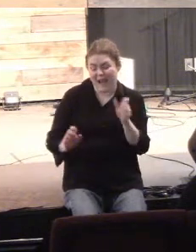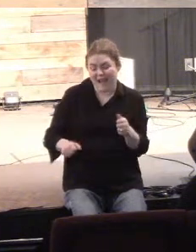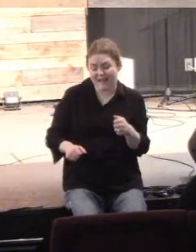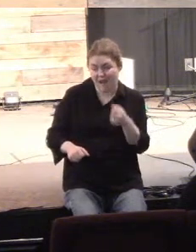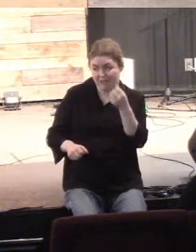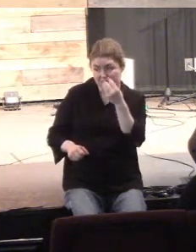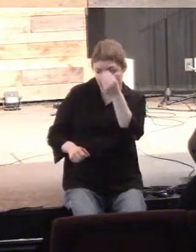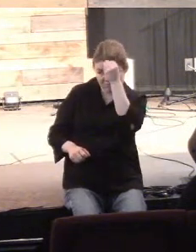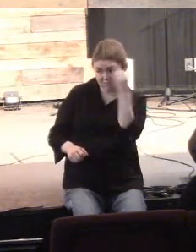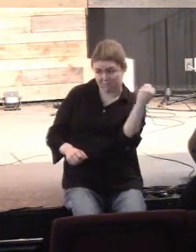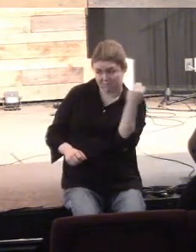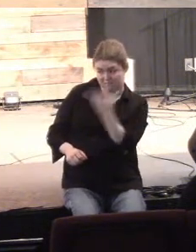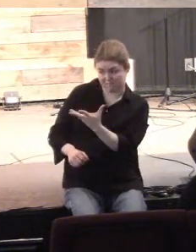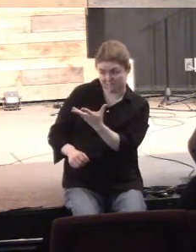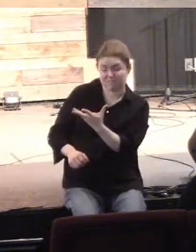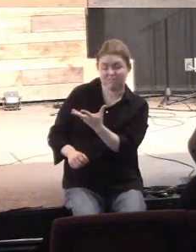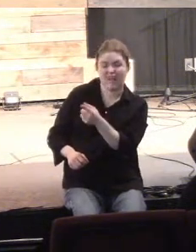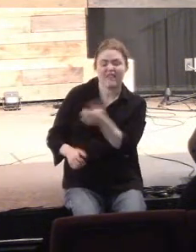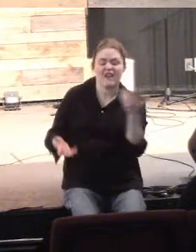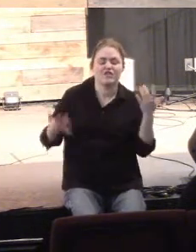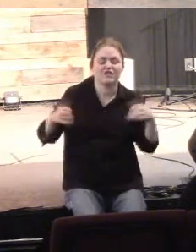that because you know they're messed up, amen?